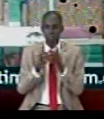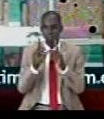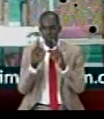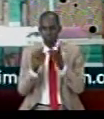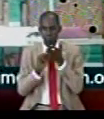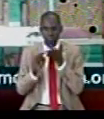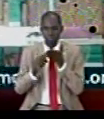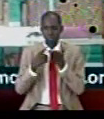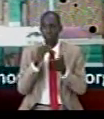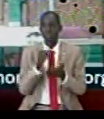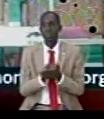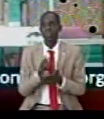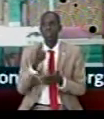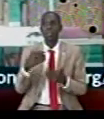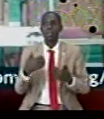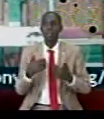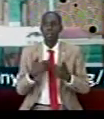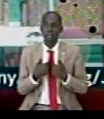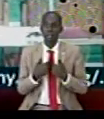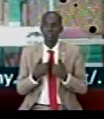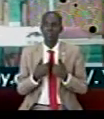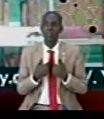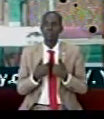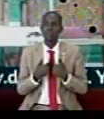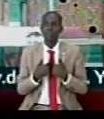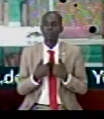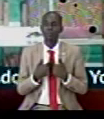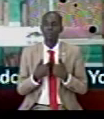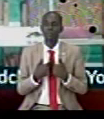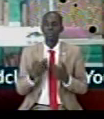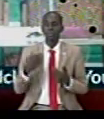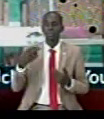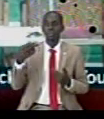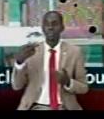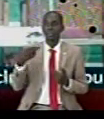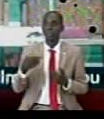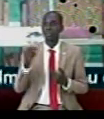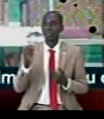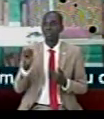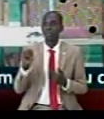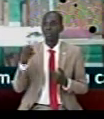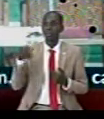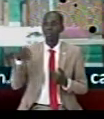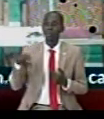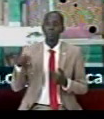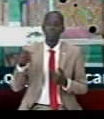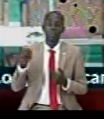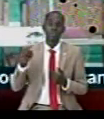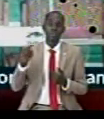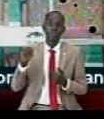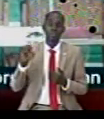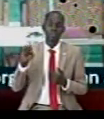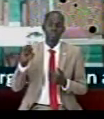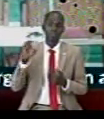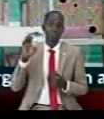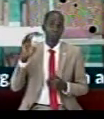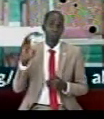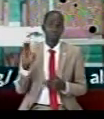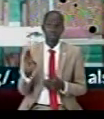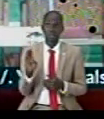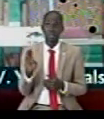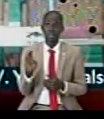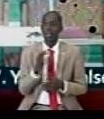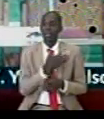I have appendicitis. And he placed me on treatment for 5 days. He told me